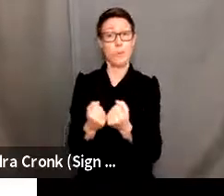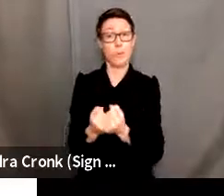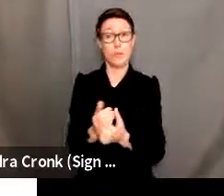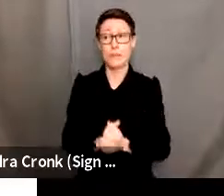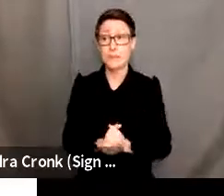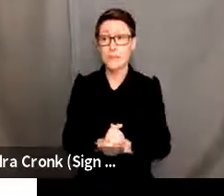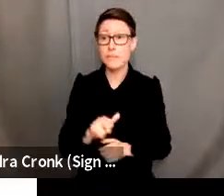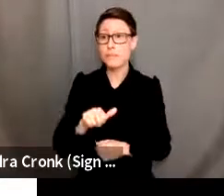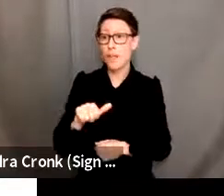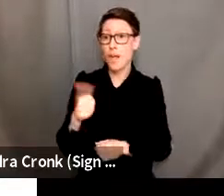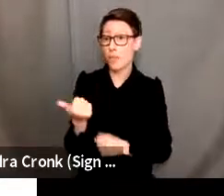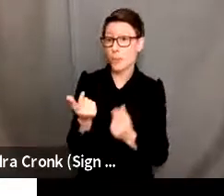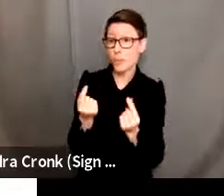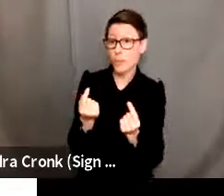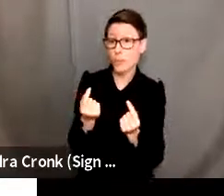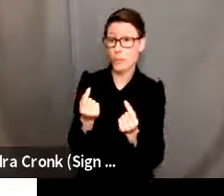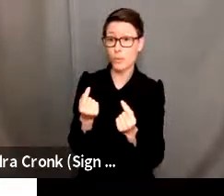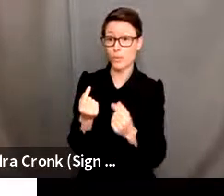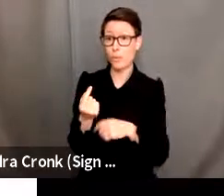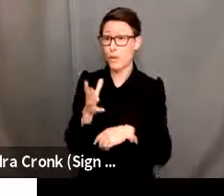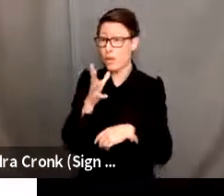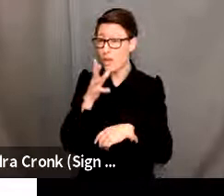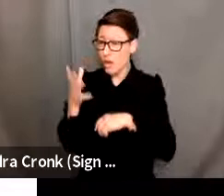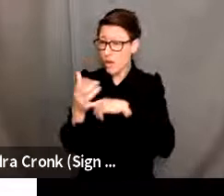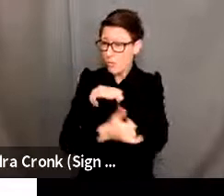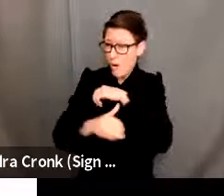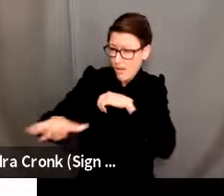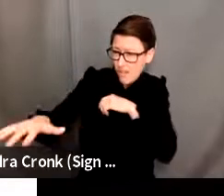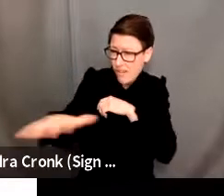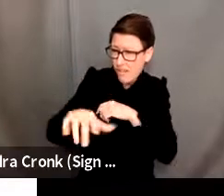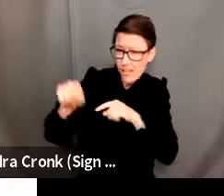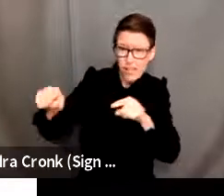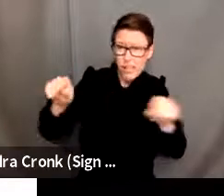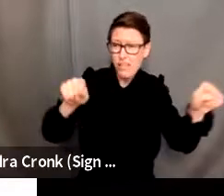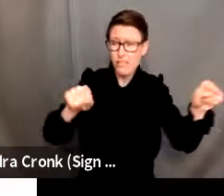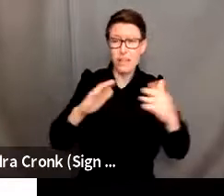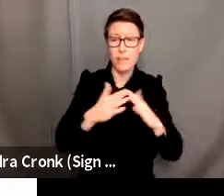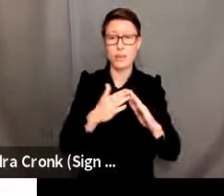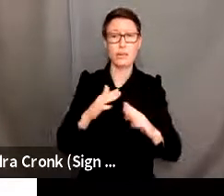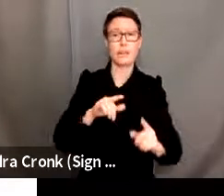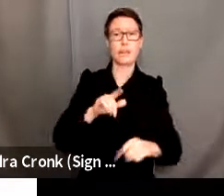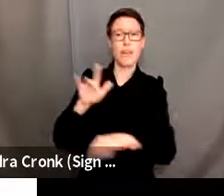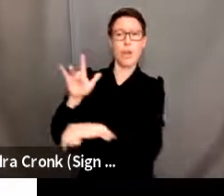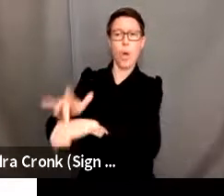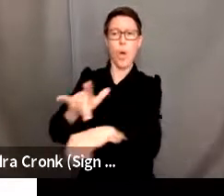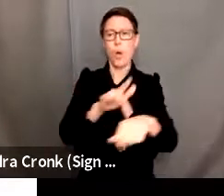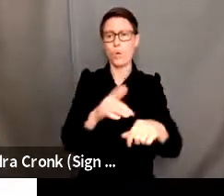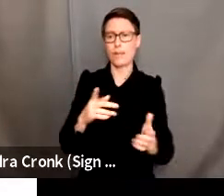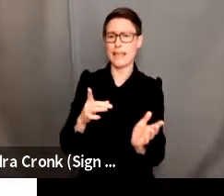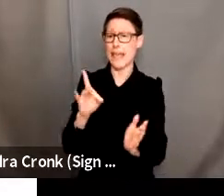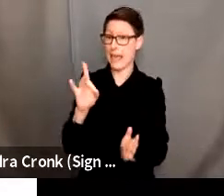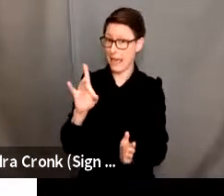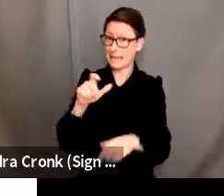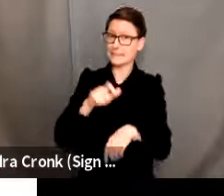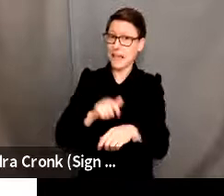areas is at our rural communities. We are going out to these communities about 8 times per month now. Before pandemic,